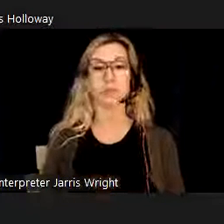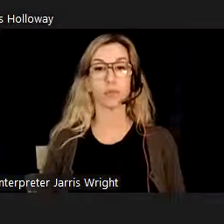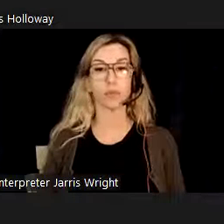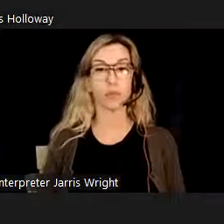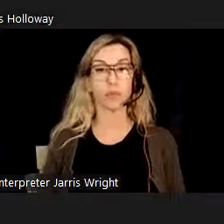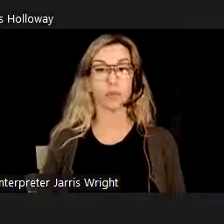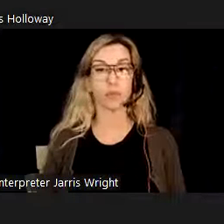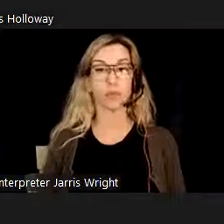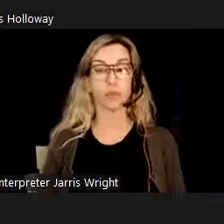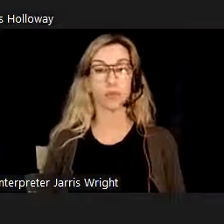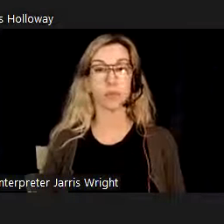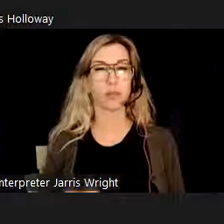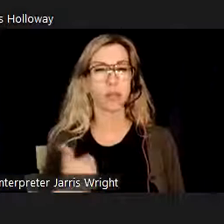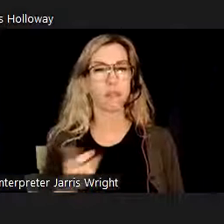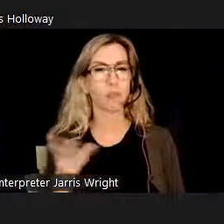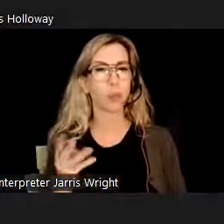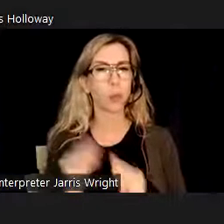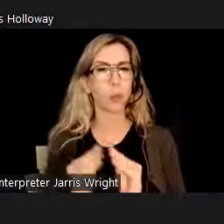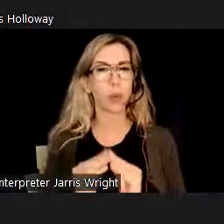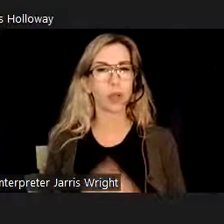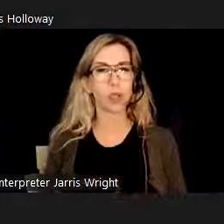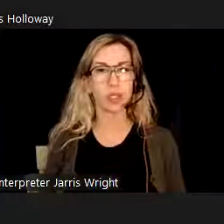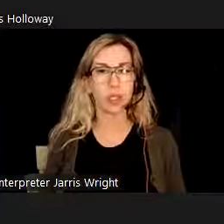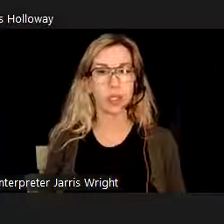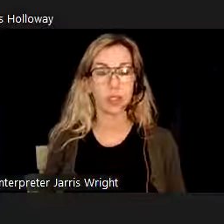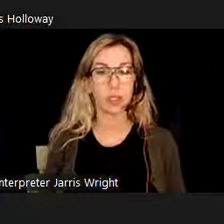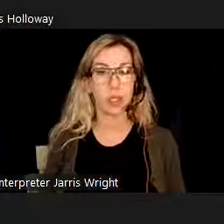I have a couple more.